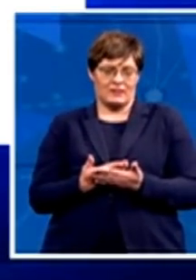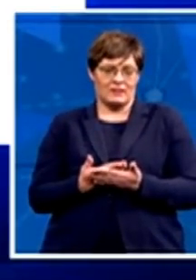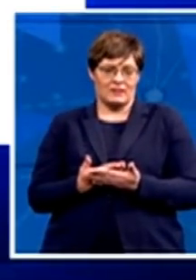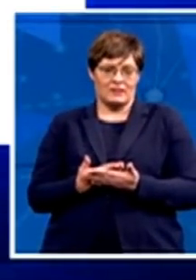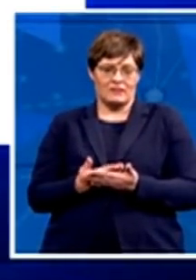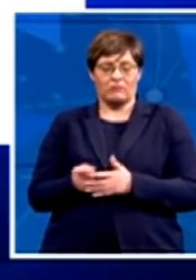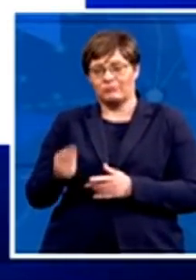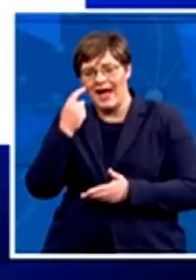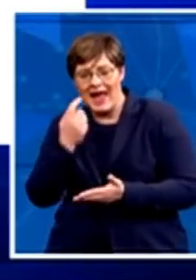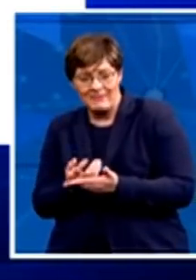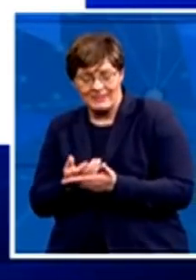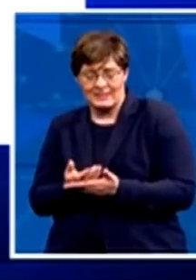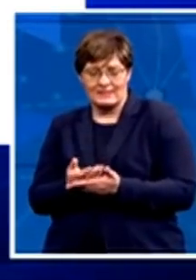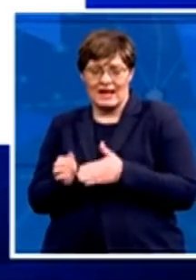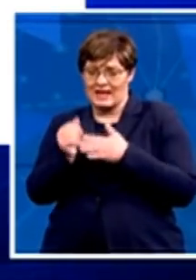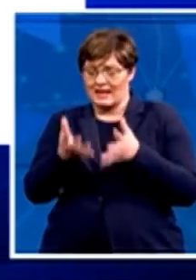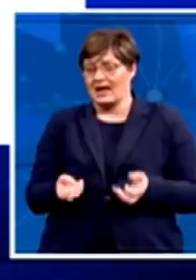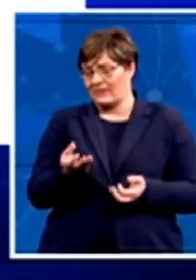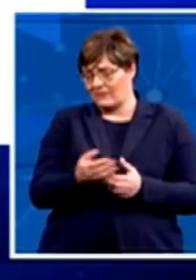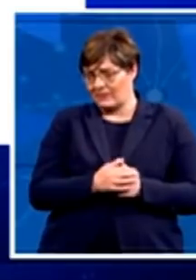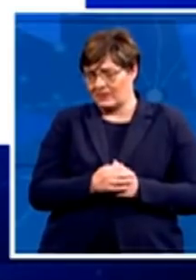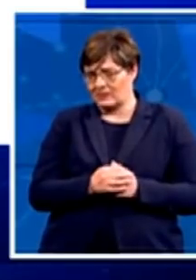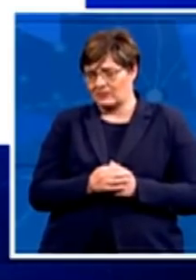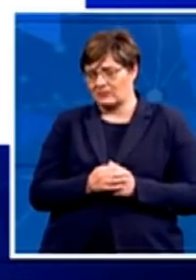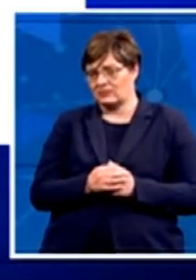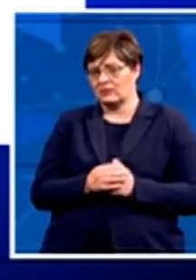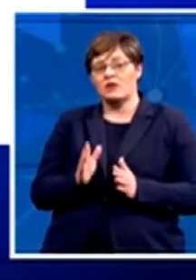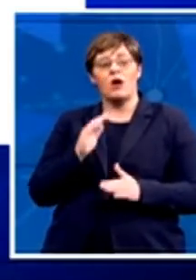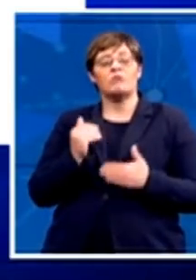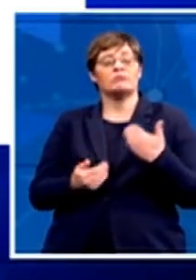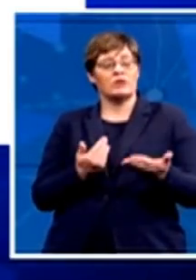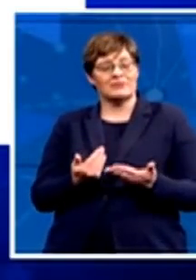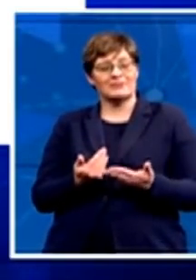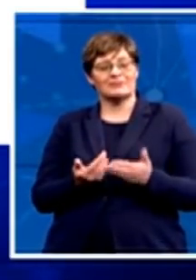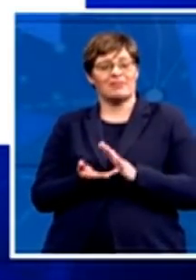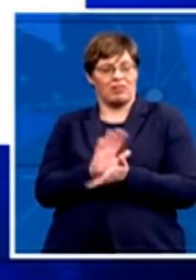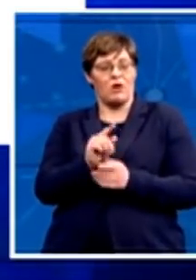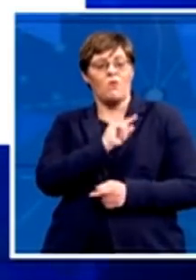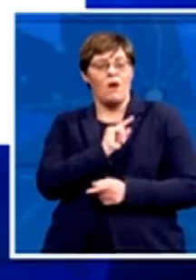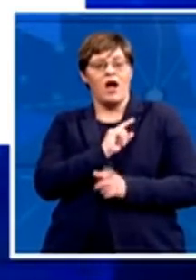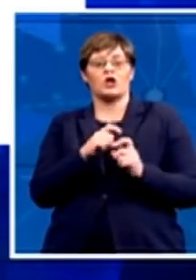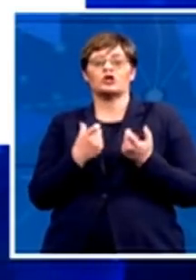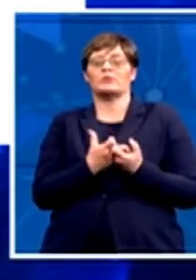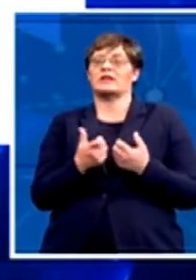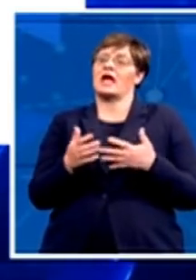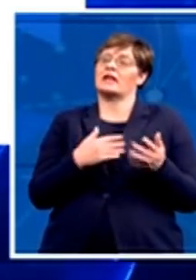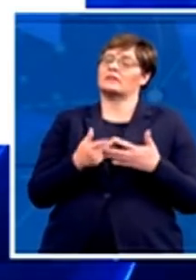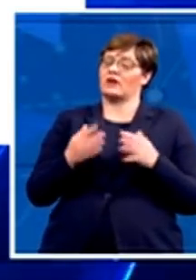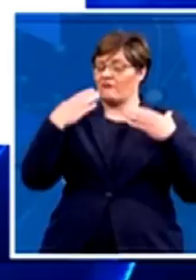Then, importantly, the process may be compromised if the committee is seen to be delegating its